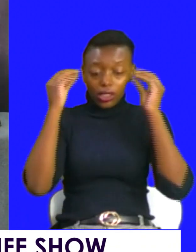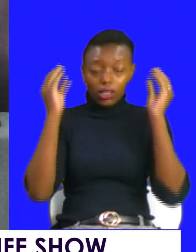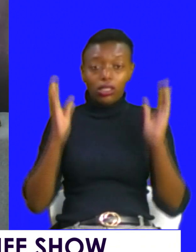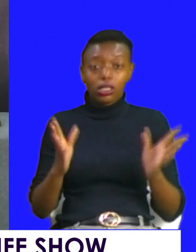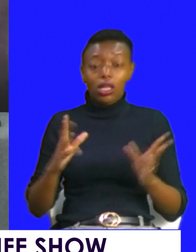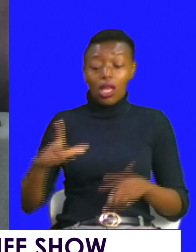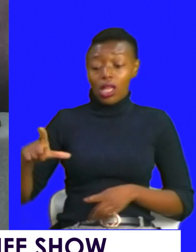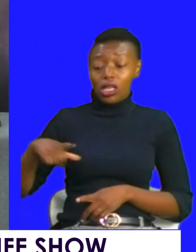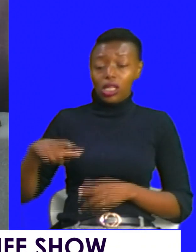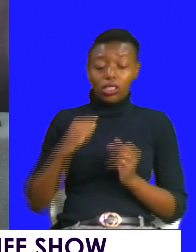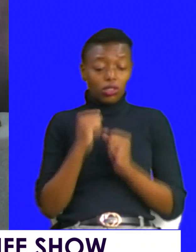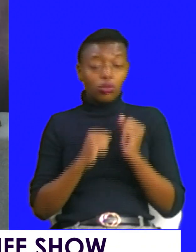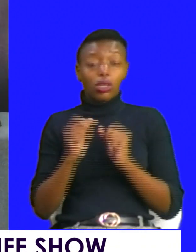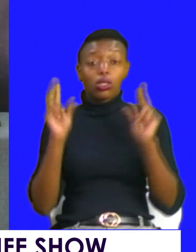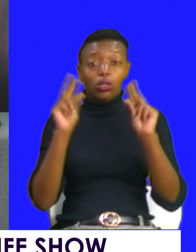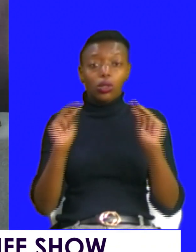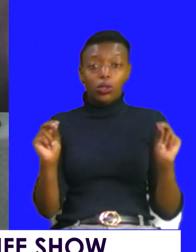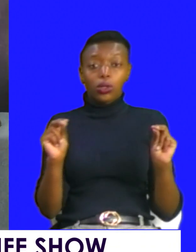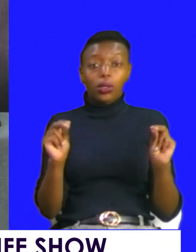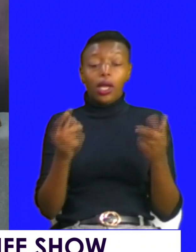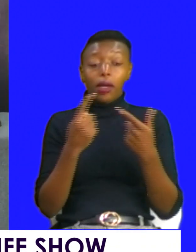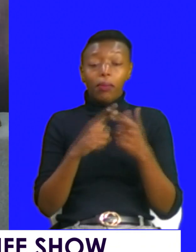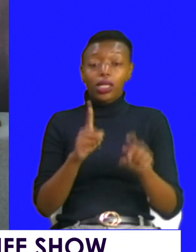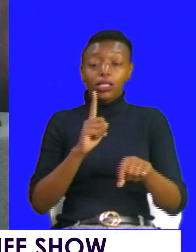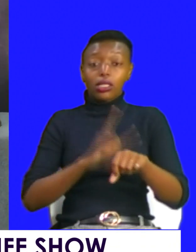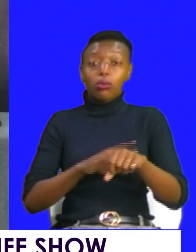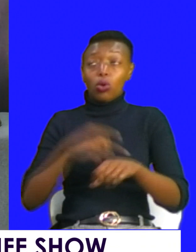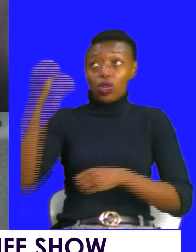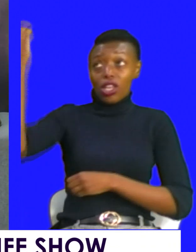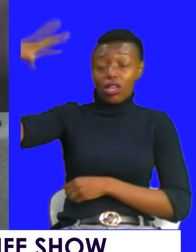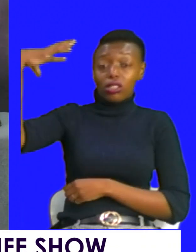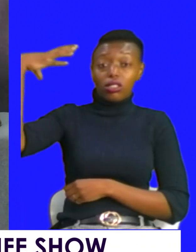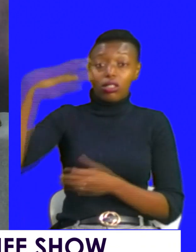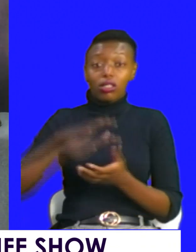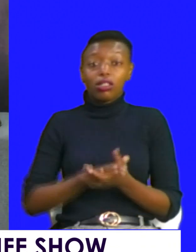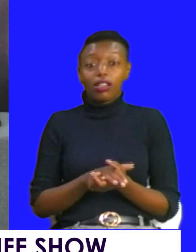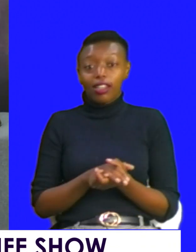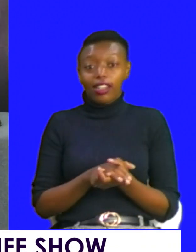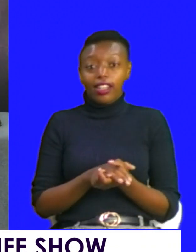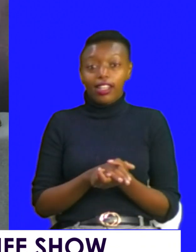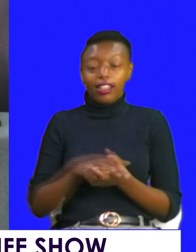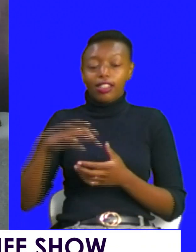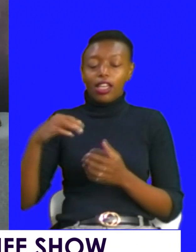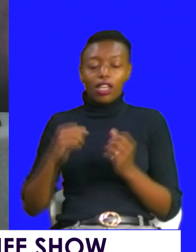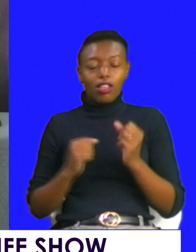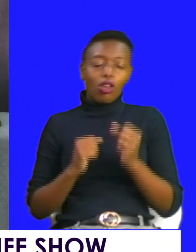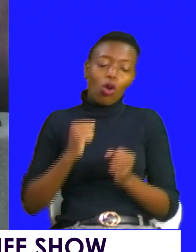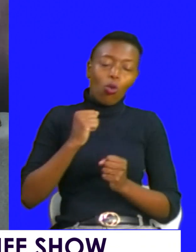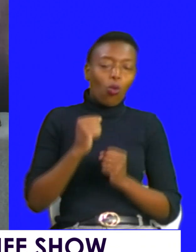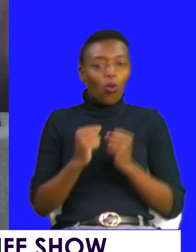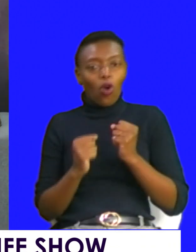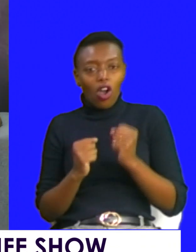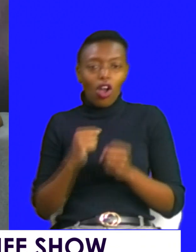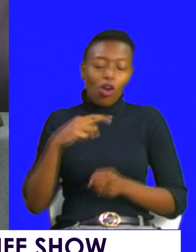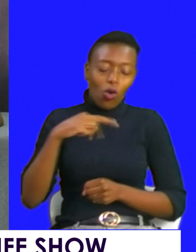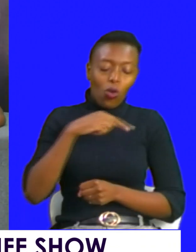don't run. So even when it's raining, you see, they'd rather be rained on walking gracefully than run.